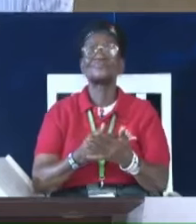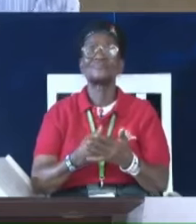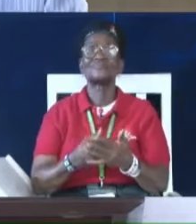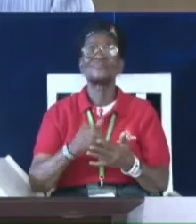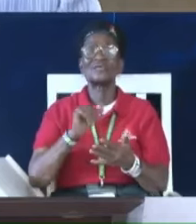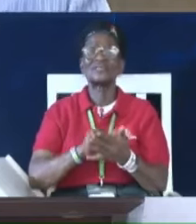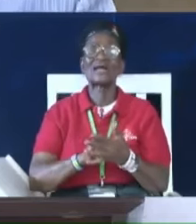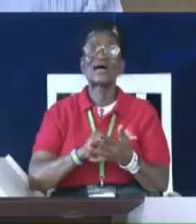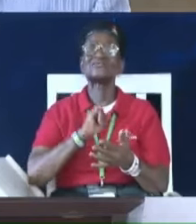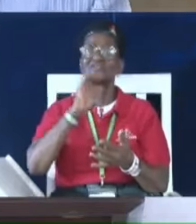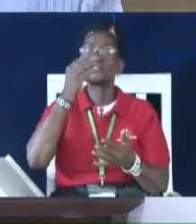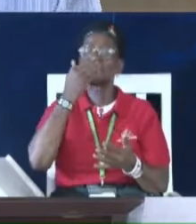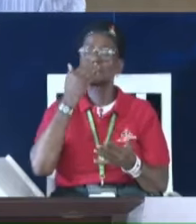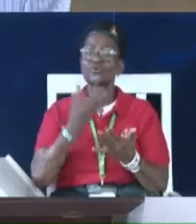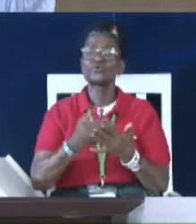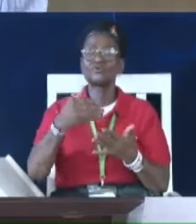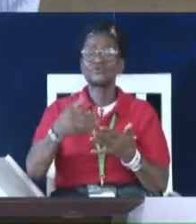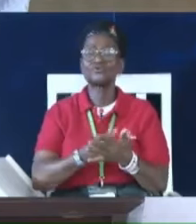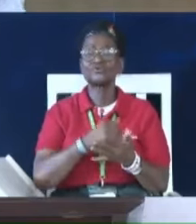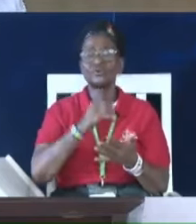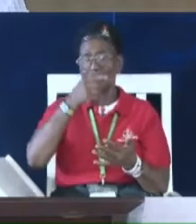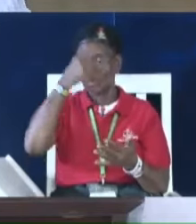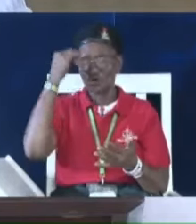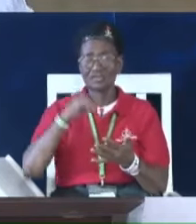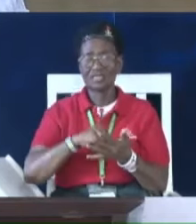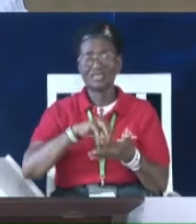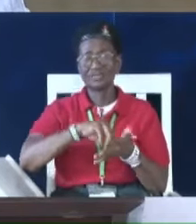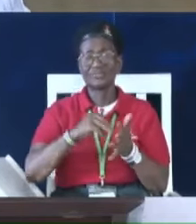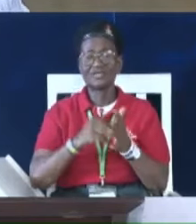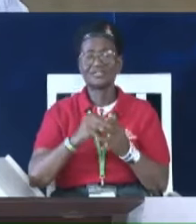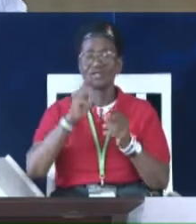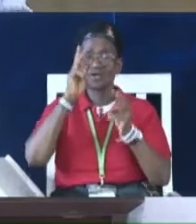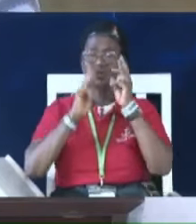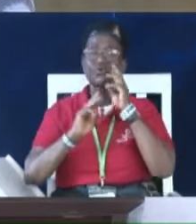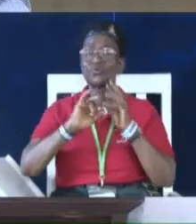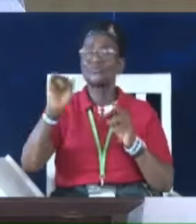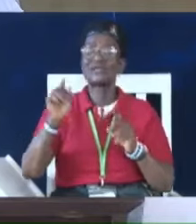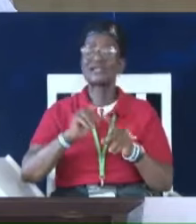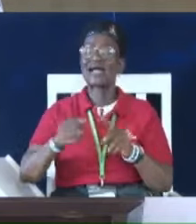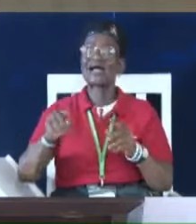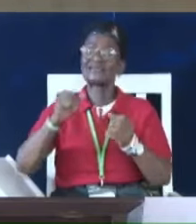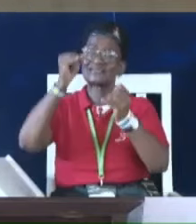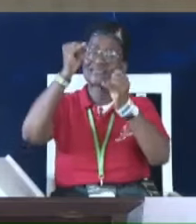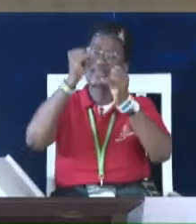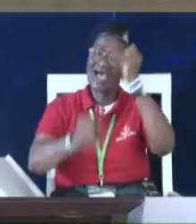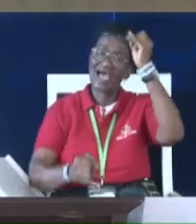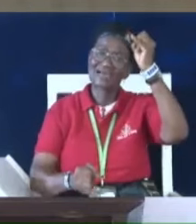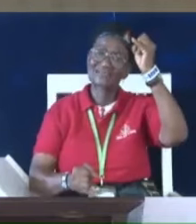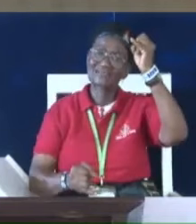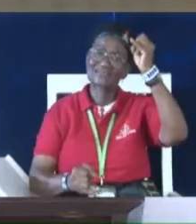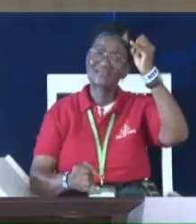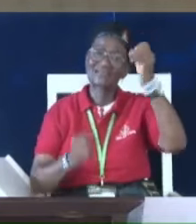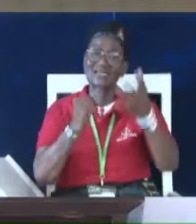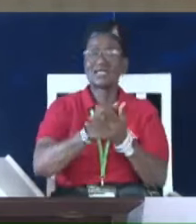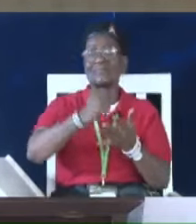That's good news because it means weeping cannot last.